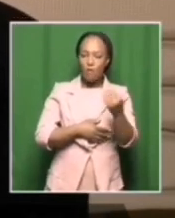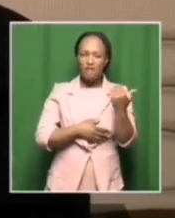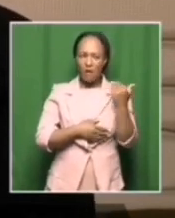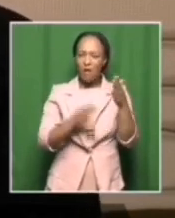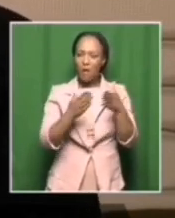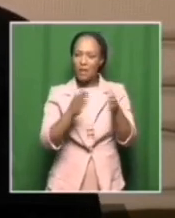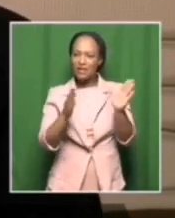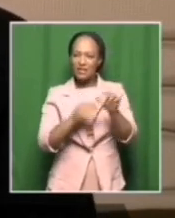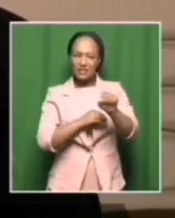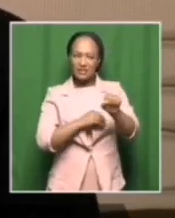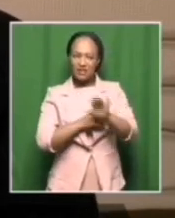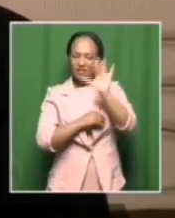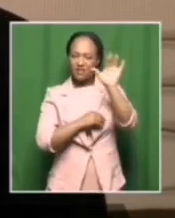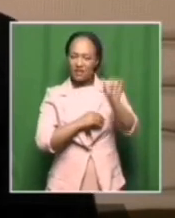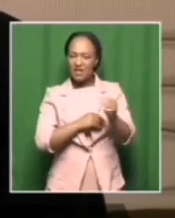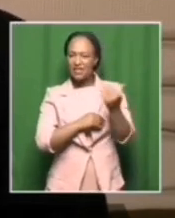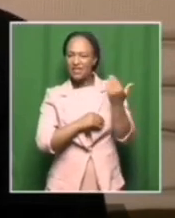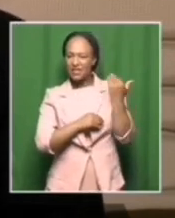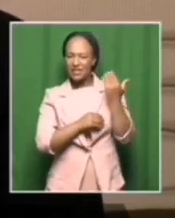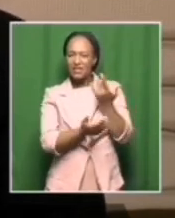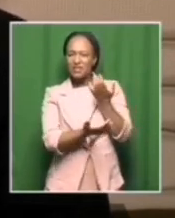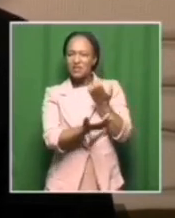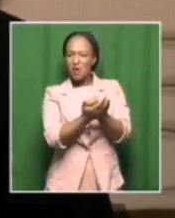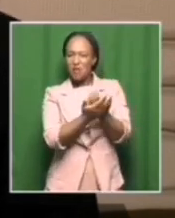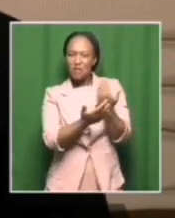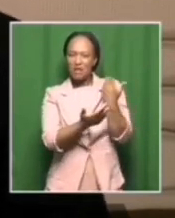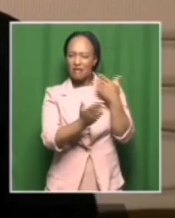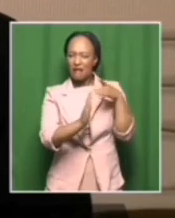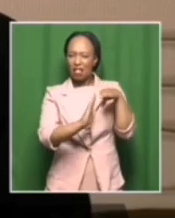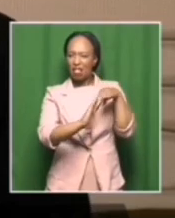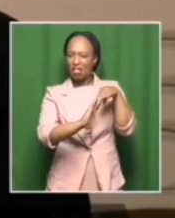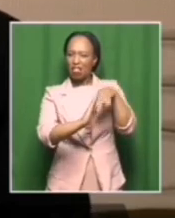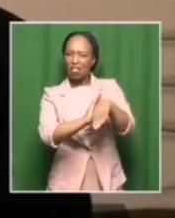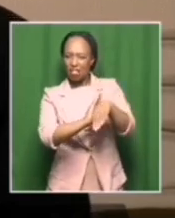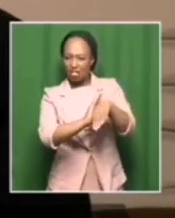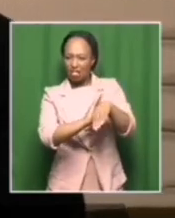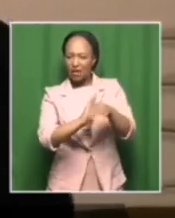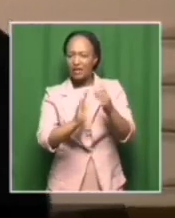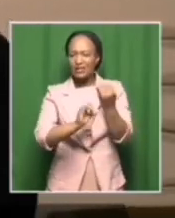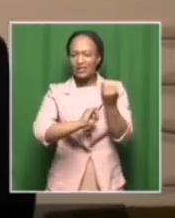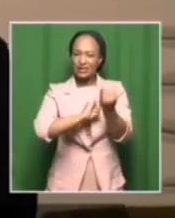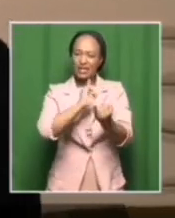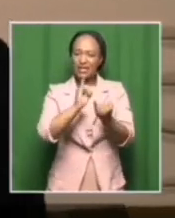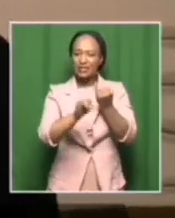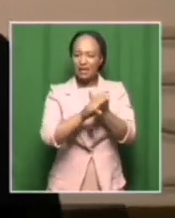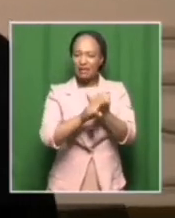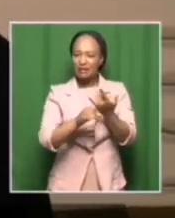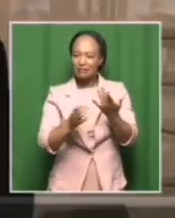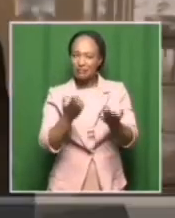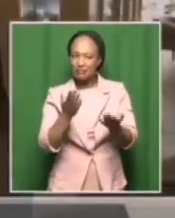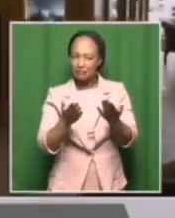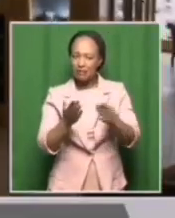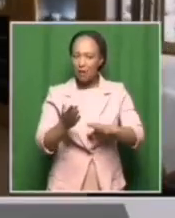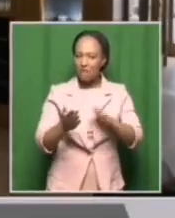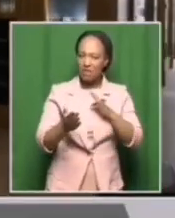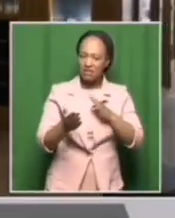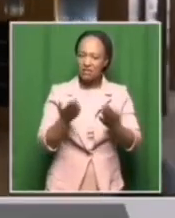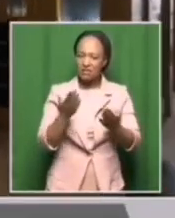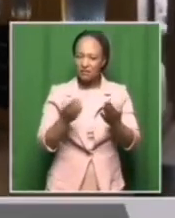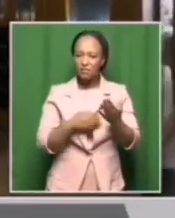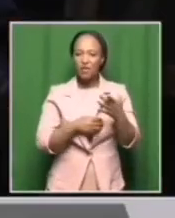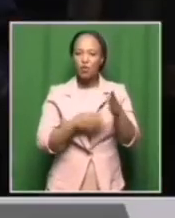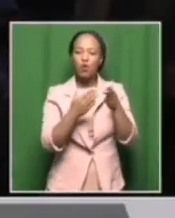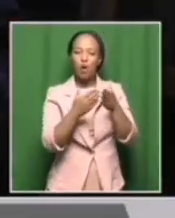really going backwards in economy, in international confidence. And then what we did is we went and opened the